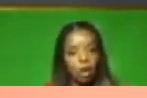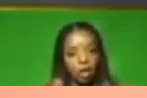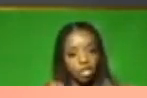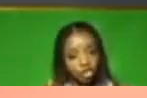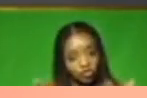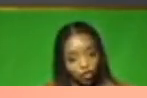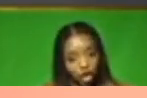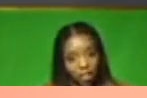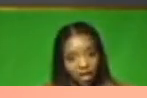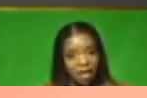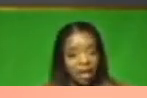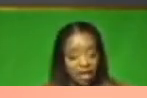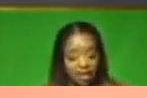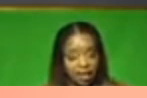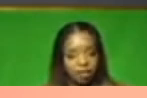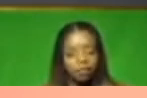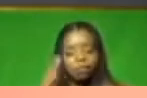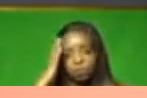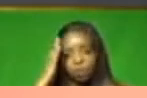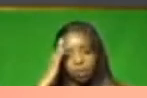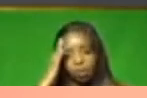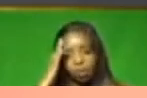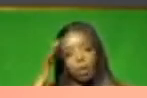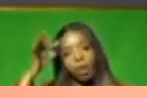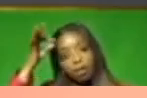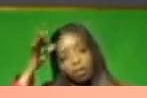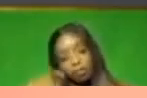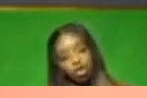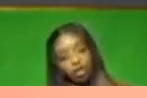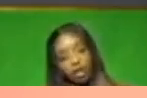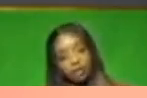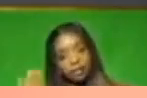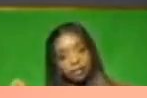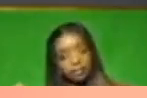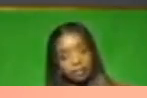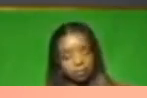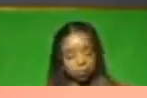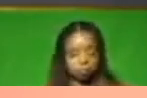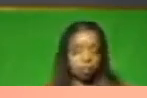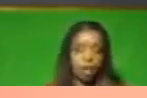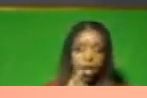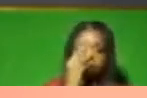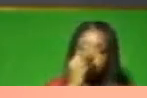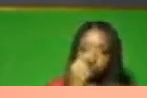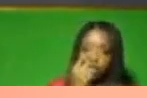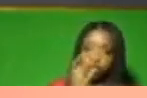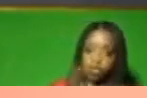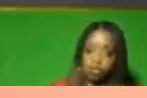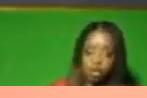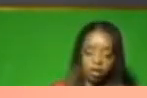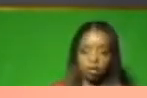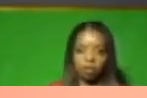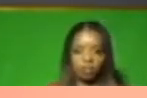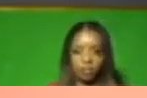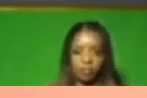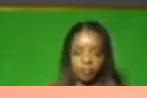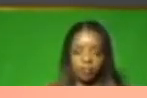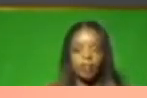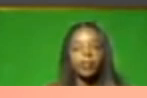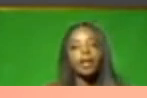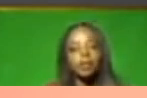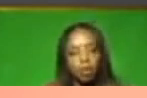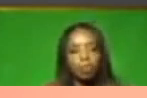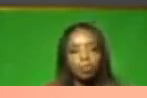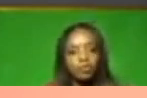we know, is a joint initiative between the Presidency and Treasury. This